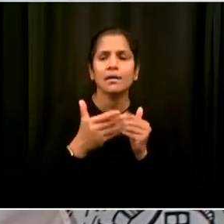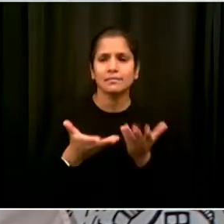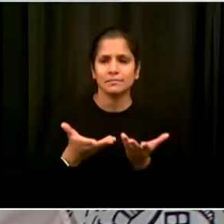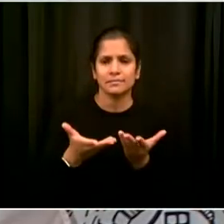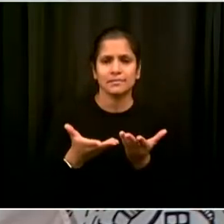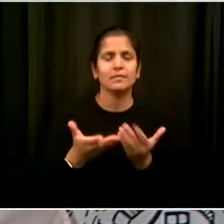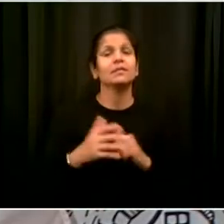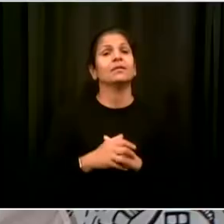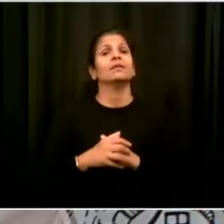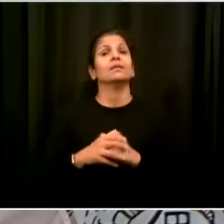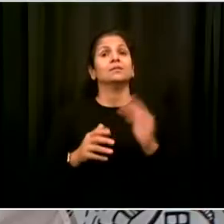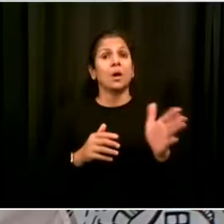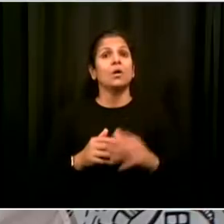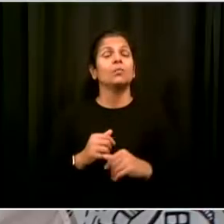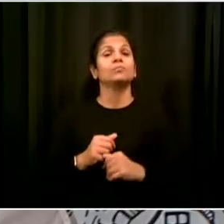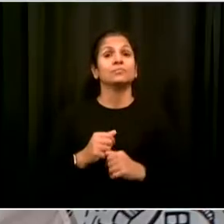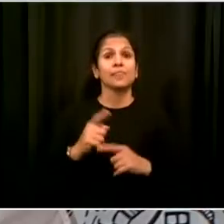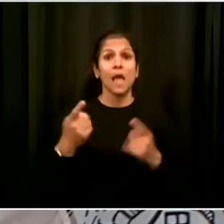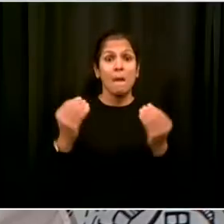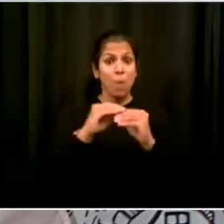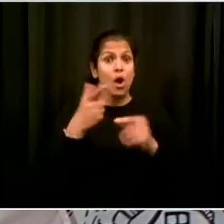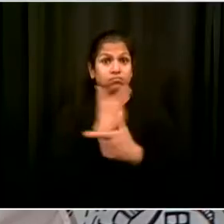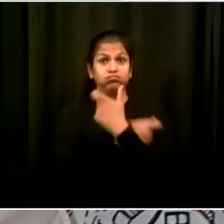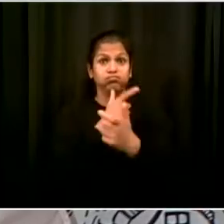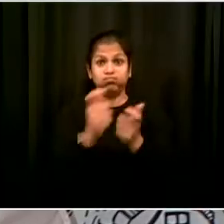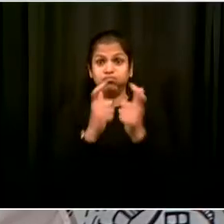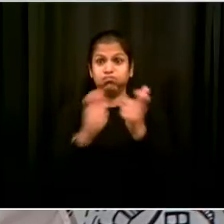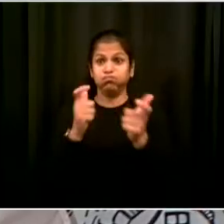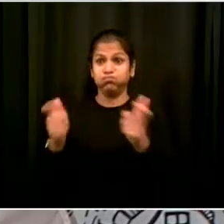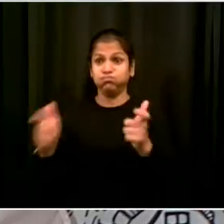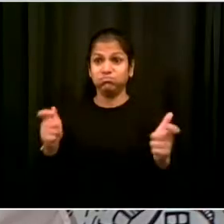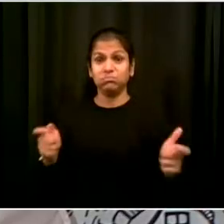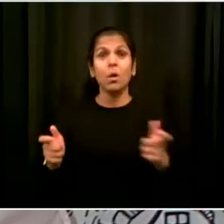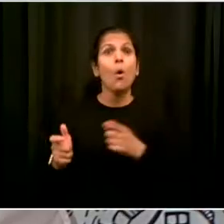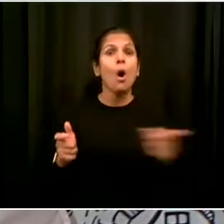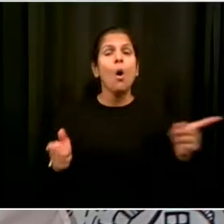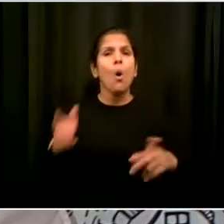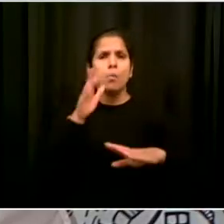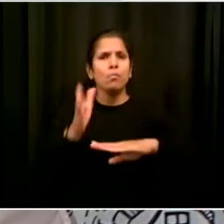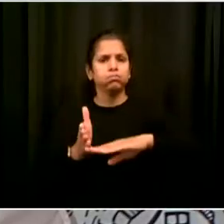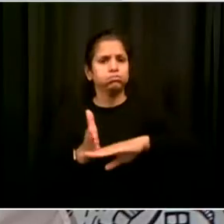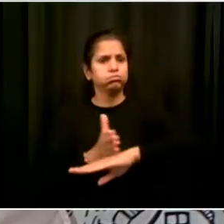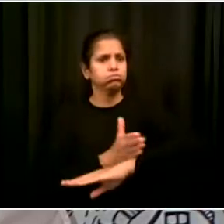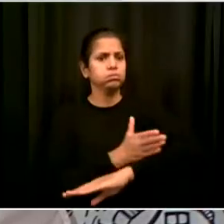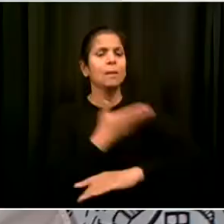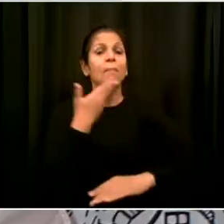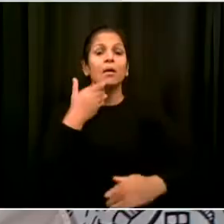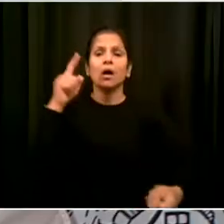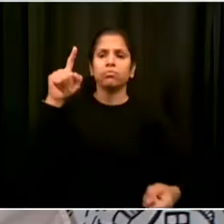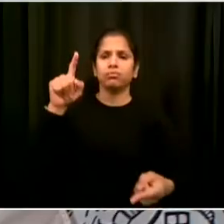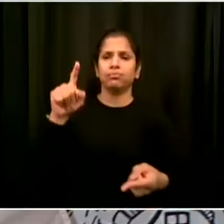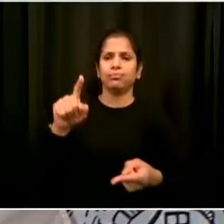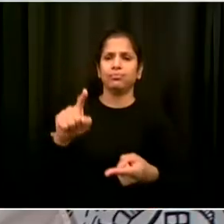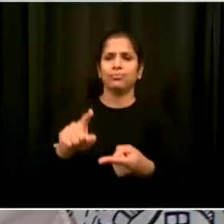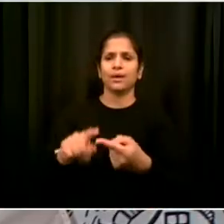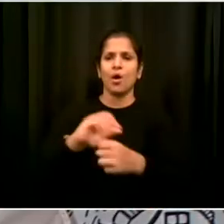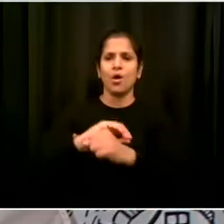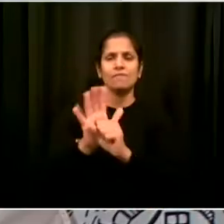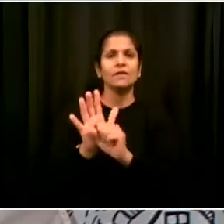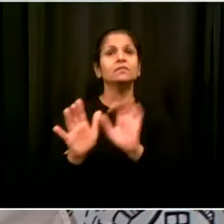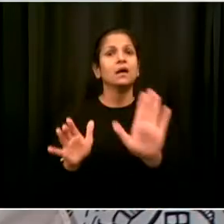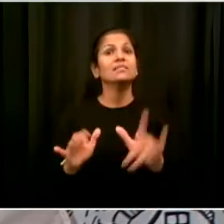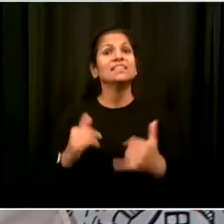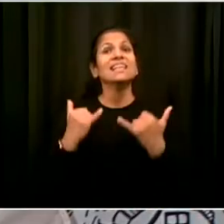right direction. So if we could just stop this spread long enough to let the vaccine really come into play in a big way, that's when we turn the